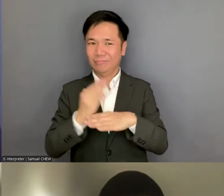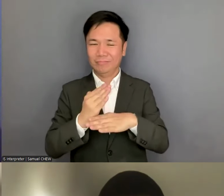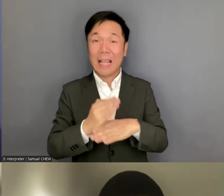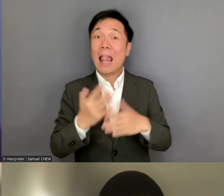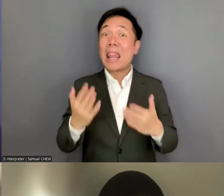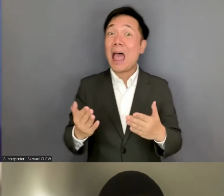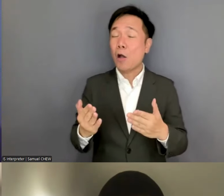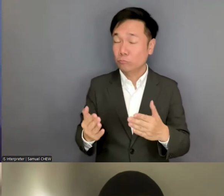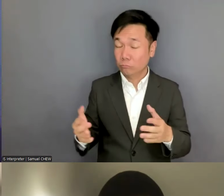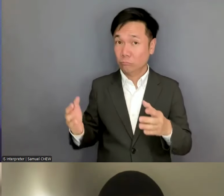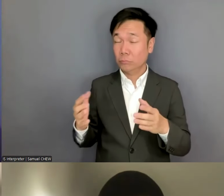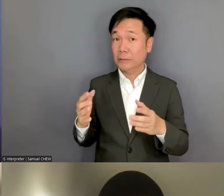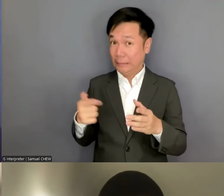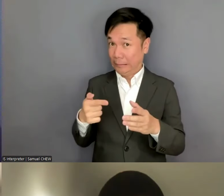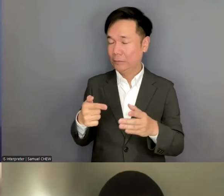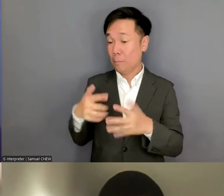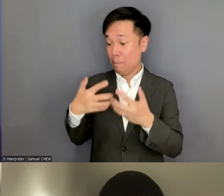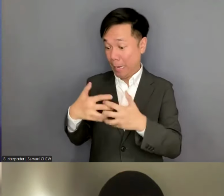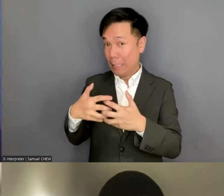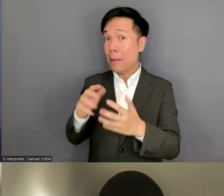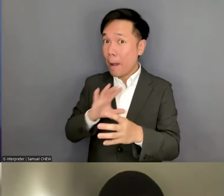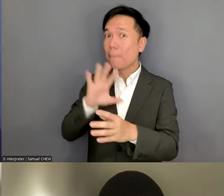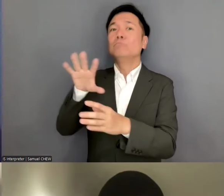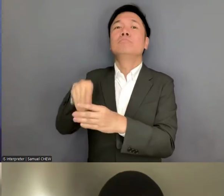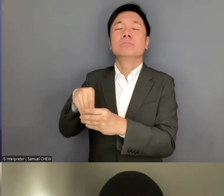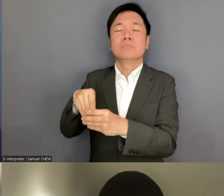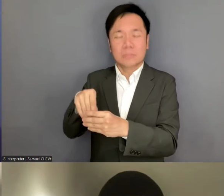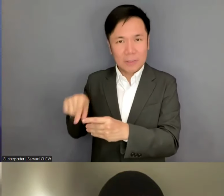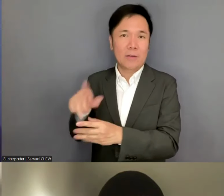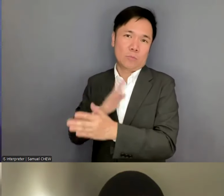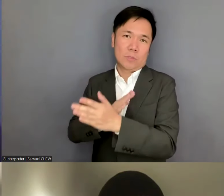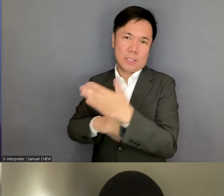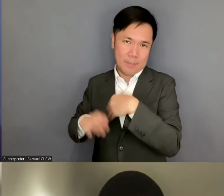with disabilities in this civil society mechanism. That's why